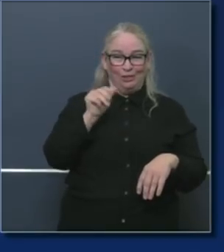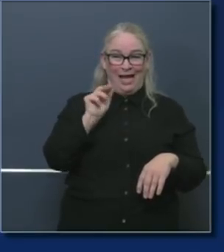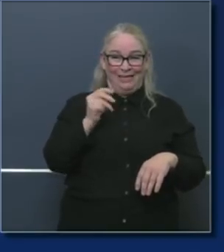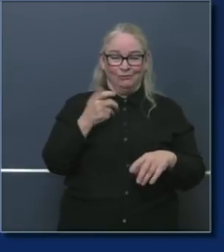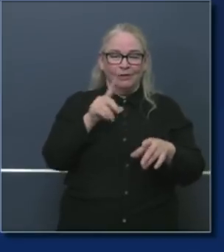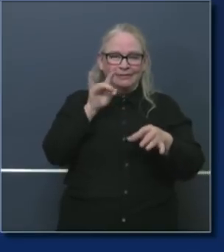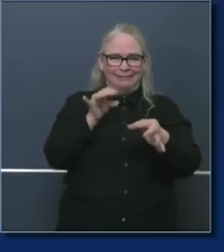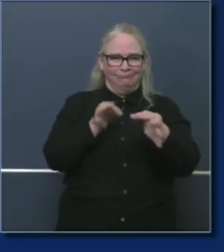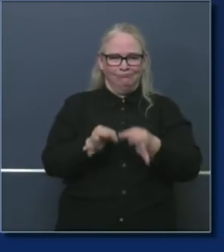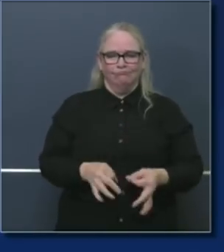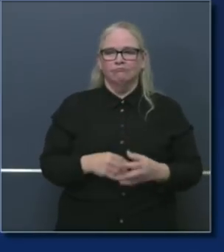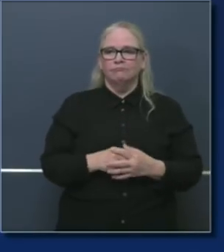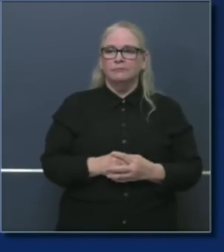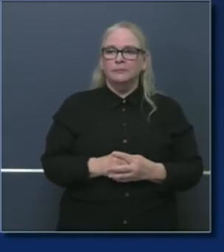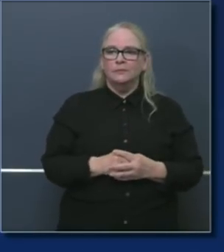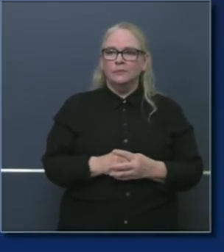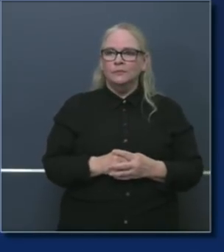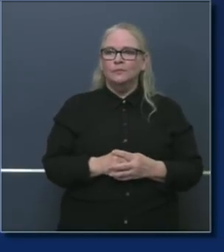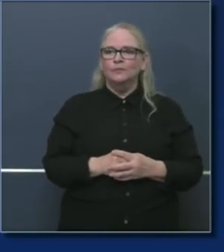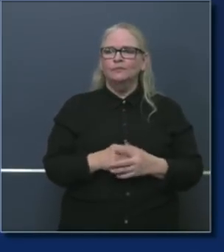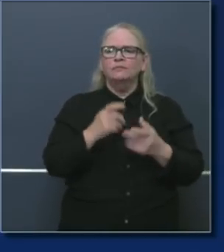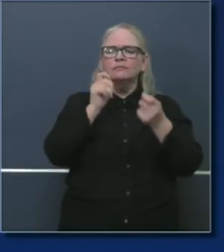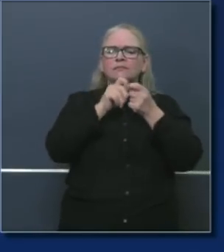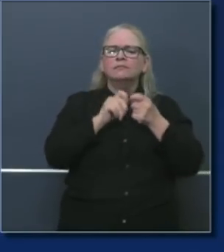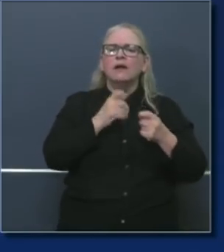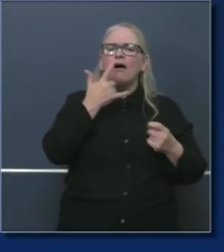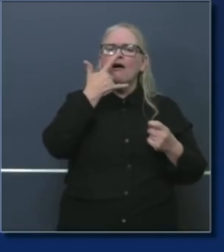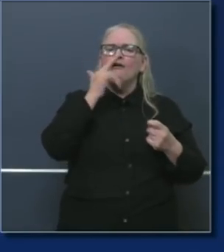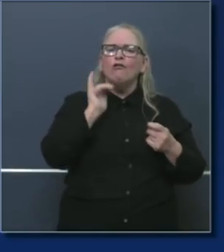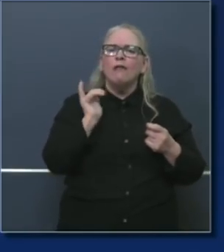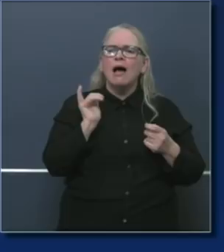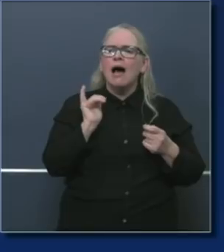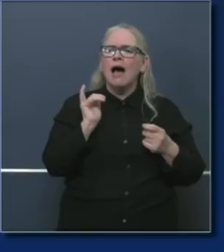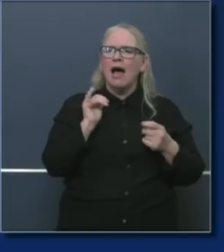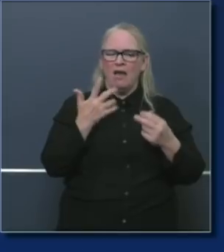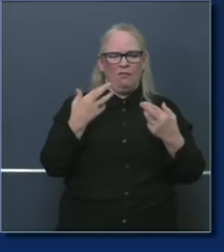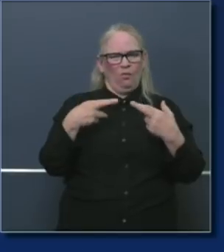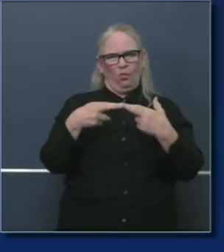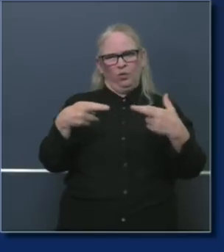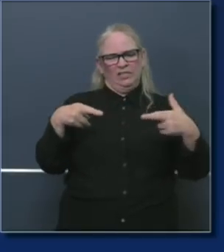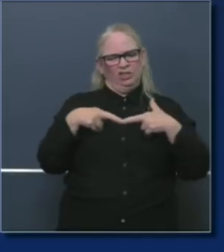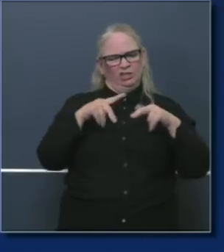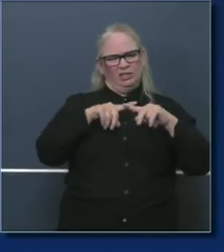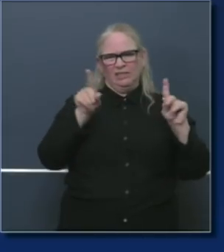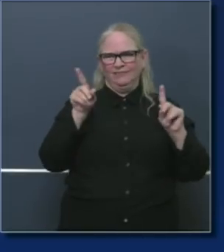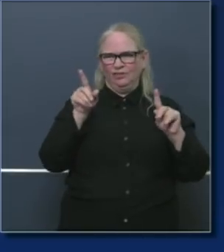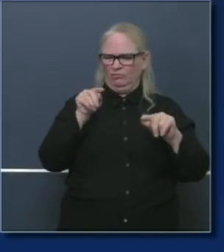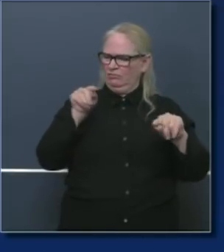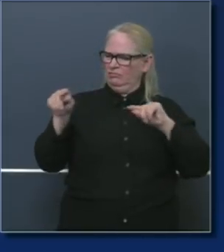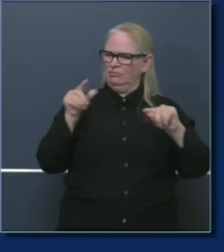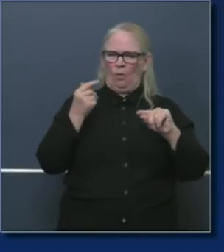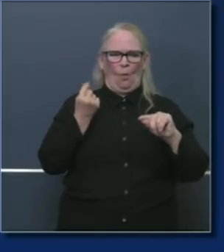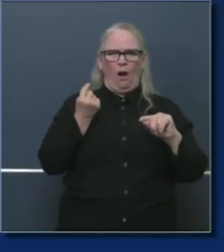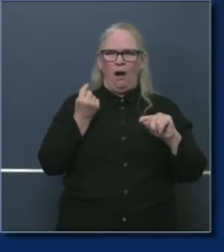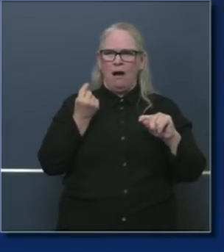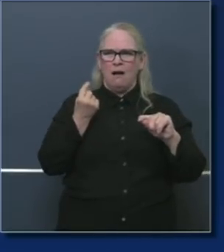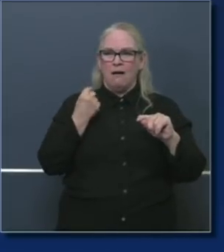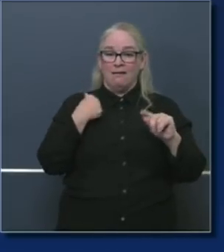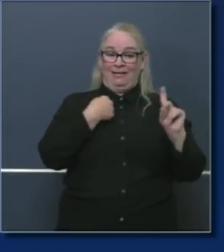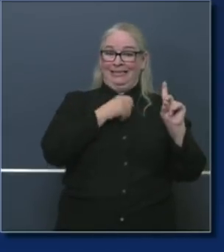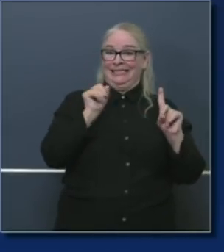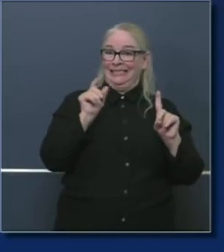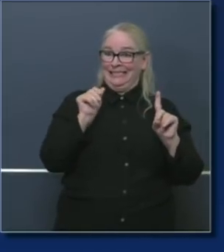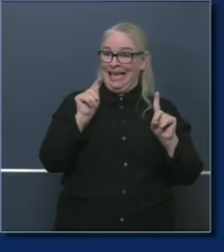a little bit more specifically about, which is this concept of regional variance. As we have been reporting out statewide data, we know